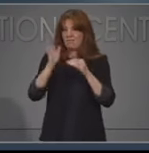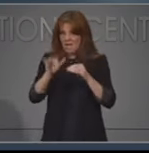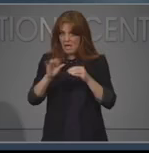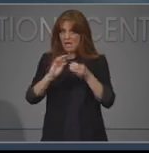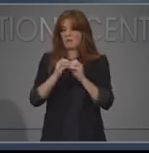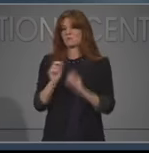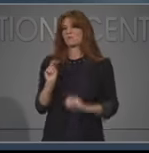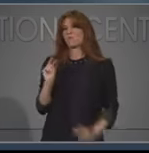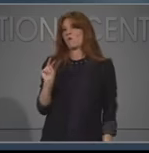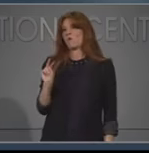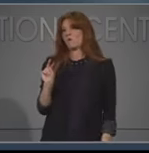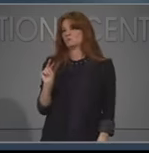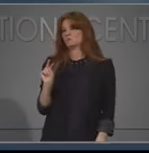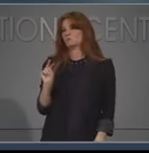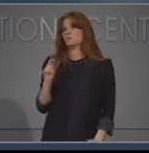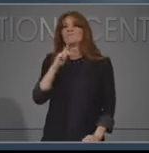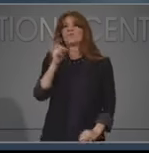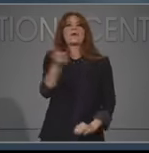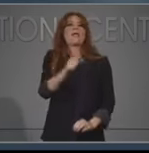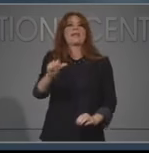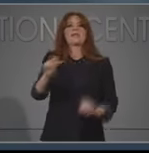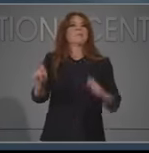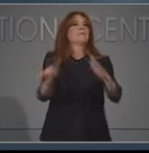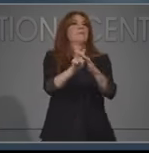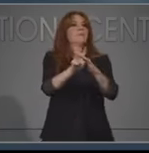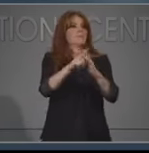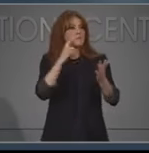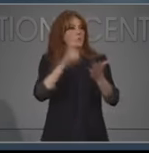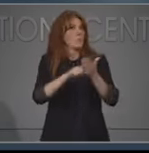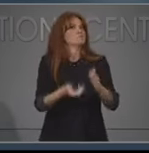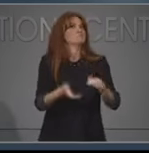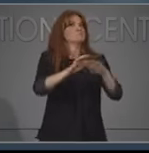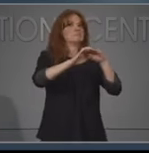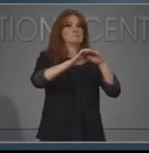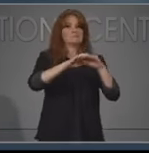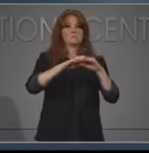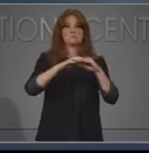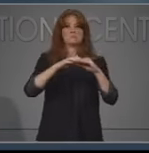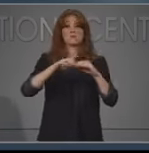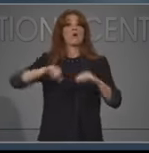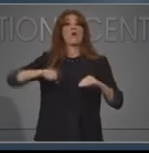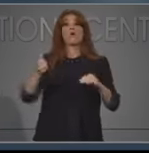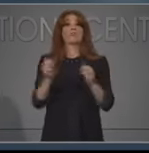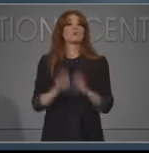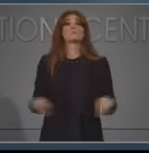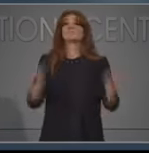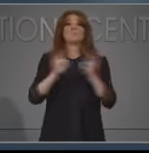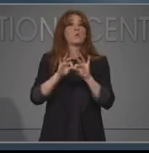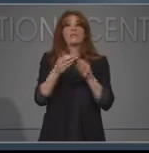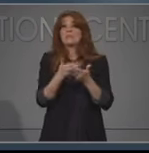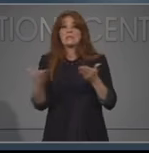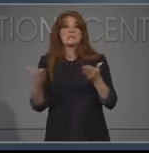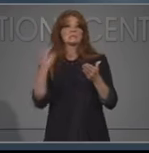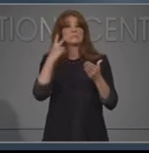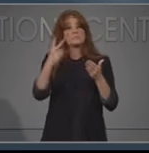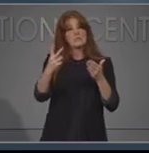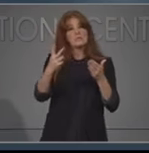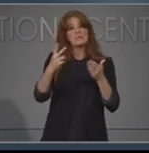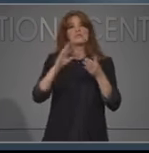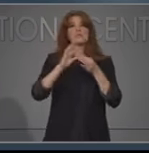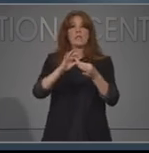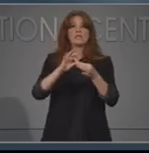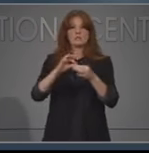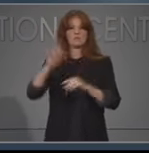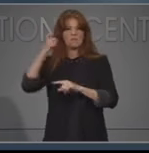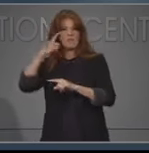this closely for any regional patterns that we might see. In terms of other key capabilities, we're seeing great improvements. As the